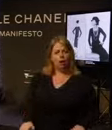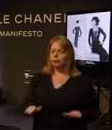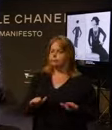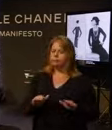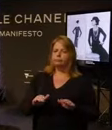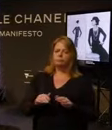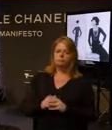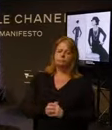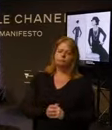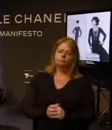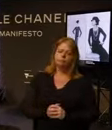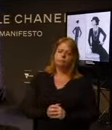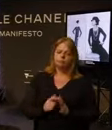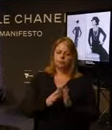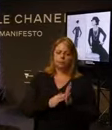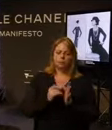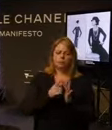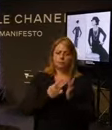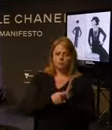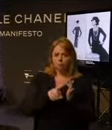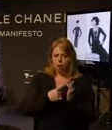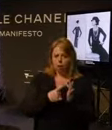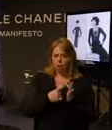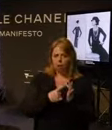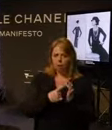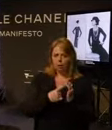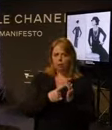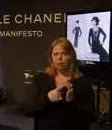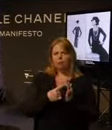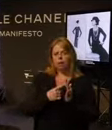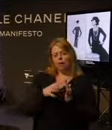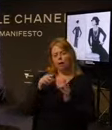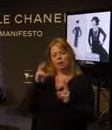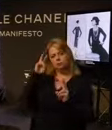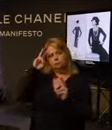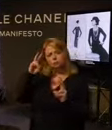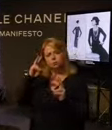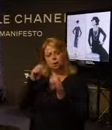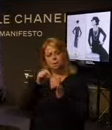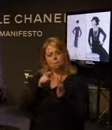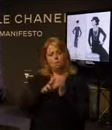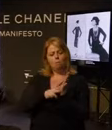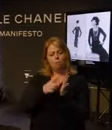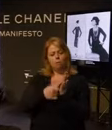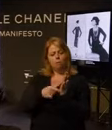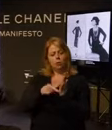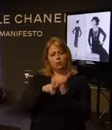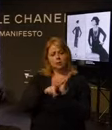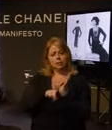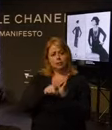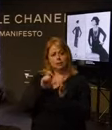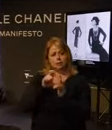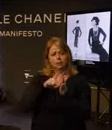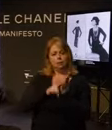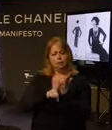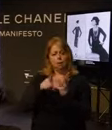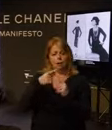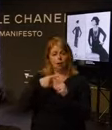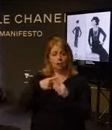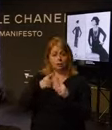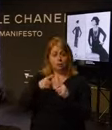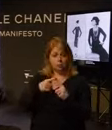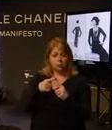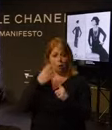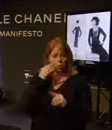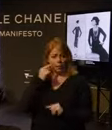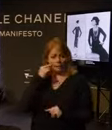very much, he did coin the phrase poverty deluxe. And he did say that when he did see the